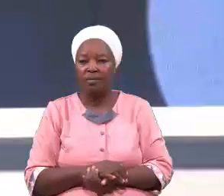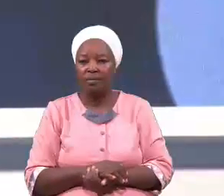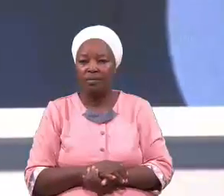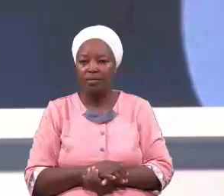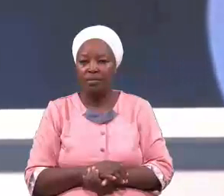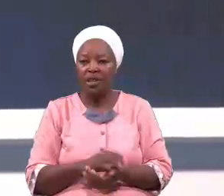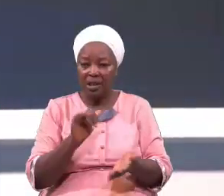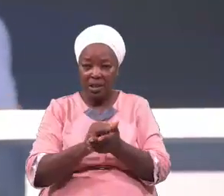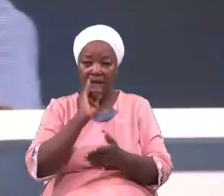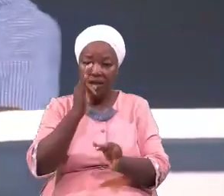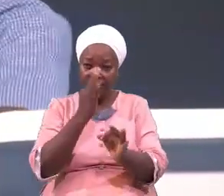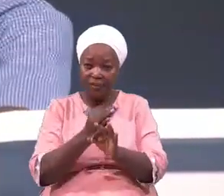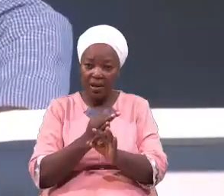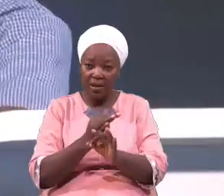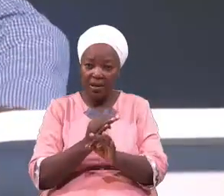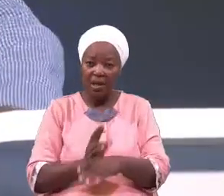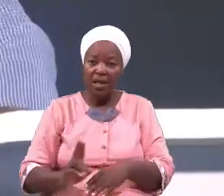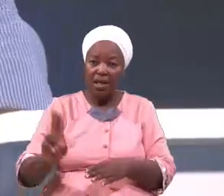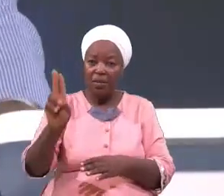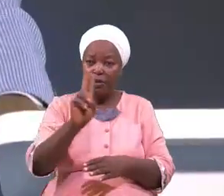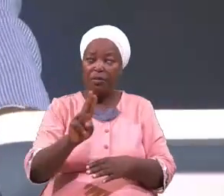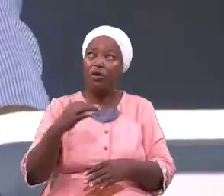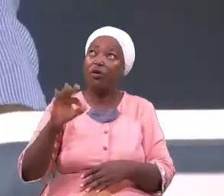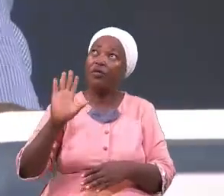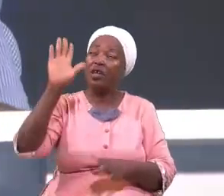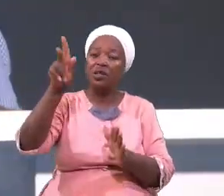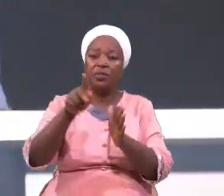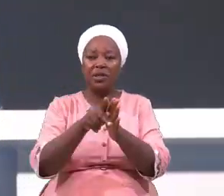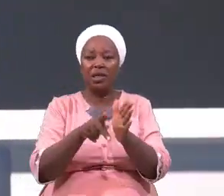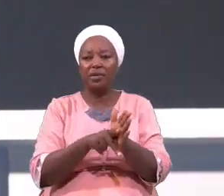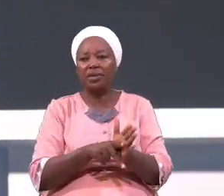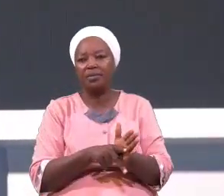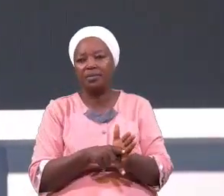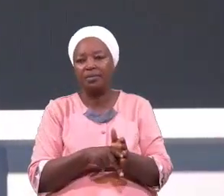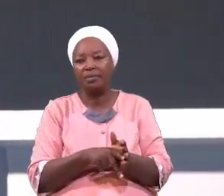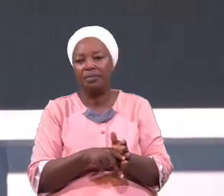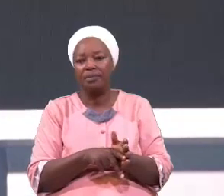That's faith, implementation of his precept.